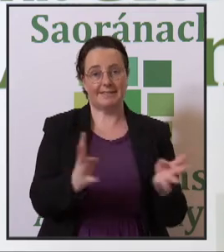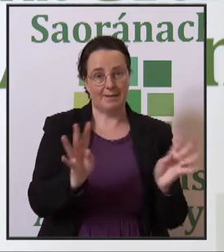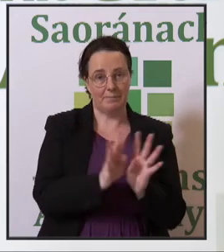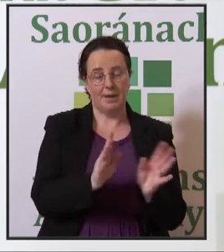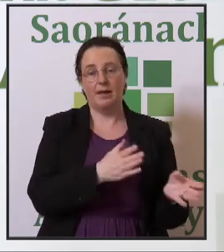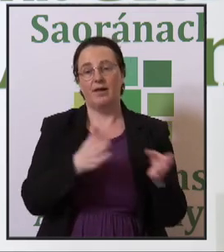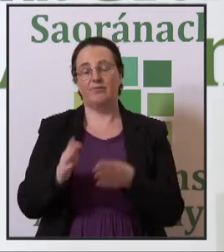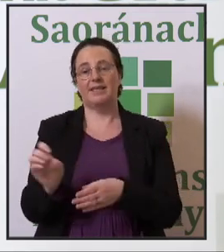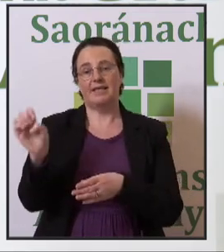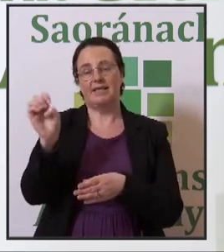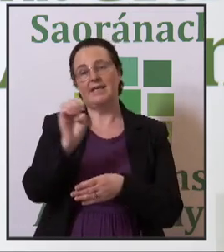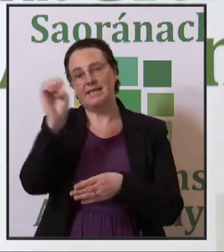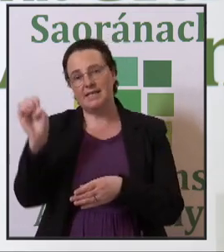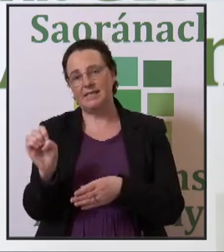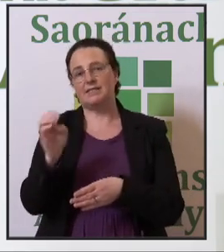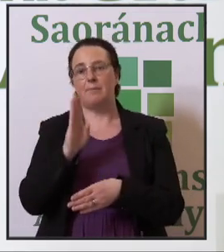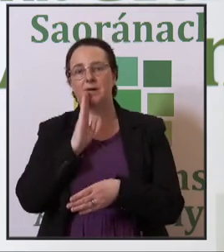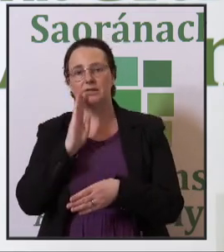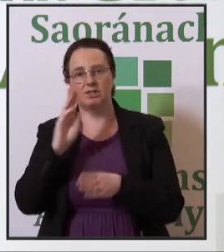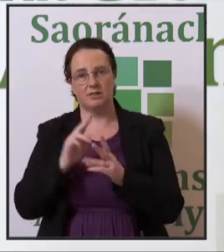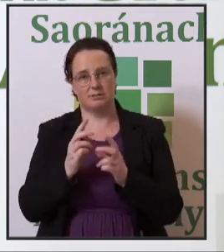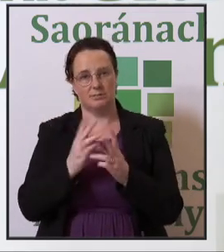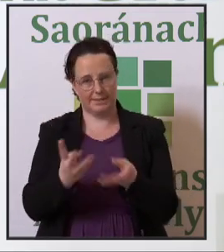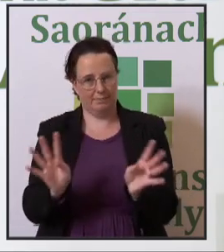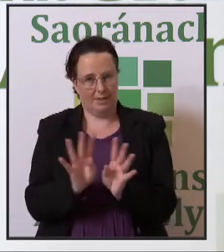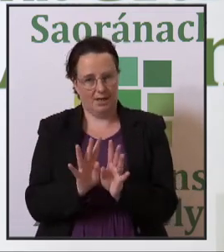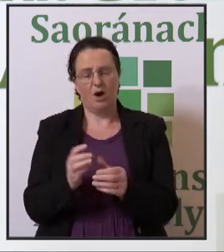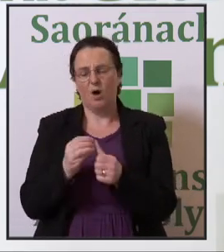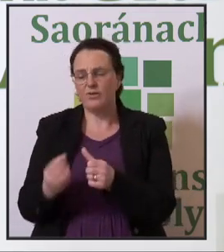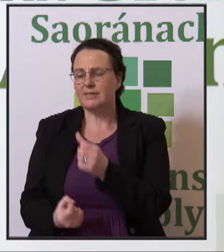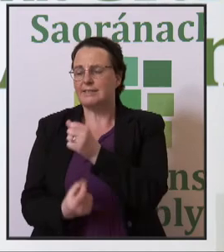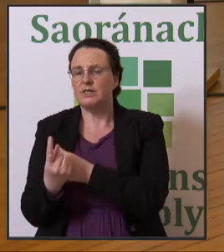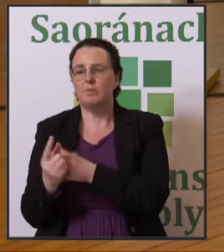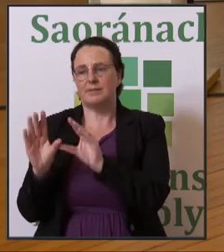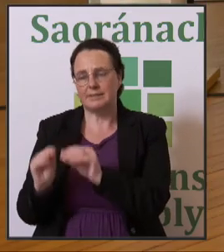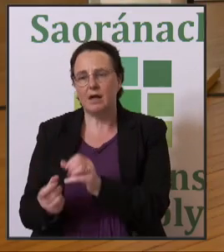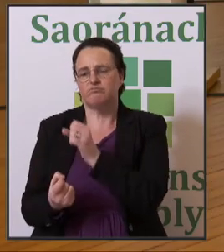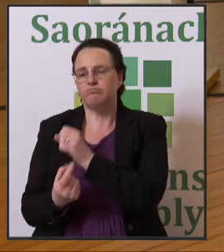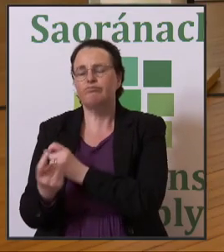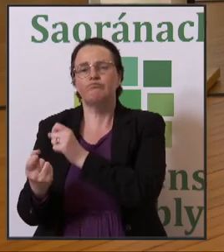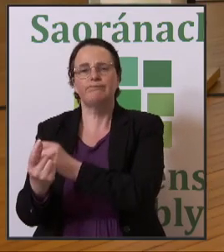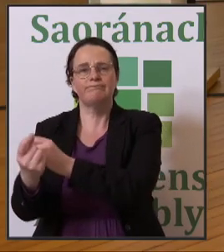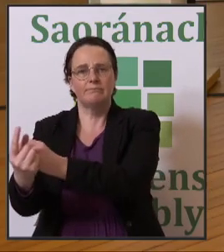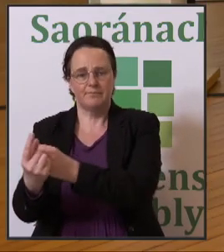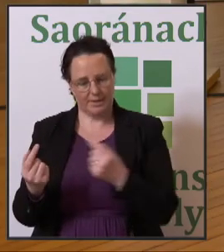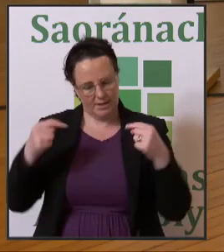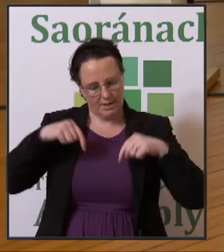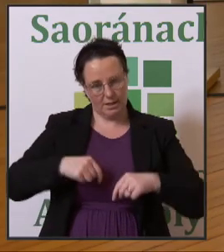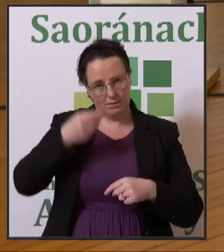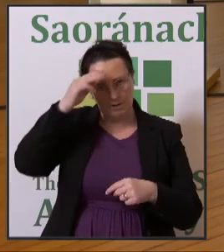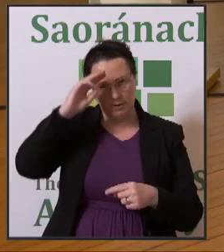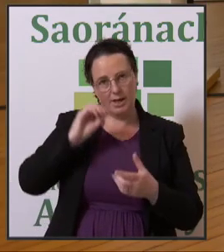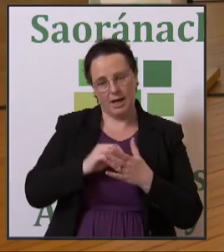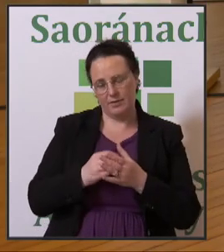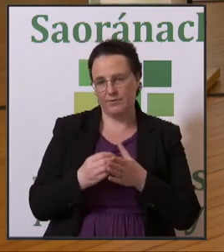East Belgian Assembly. Others are established on an ad hoc basis. For our part here in Ireland, we have emerged as